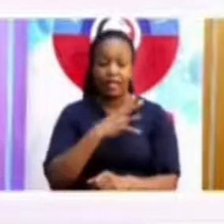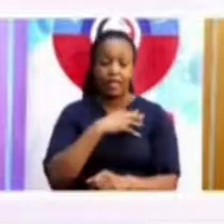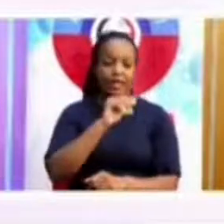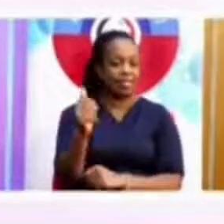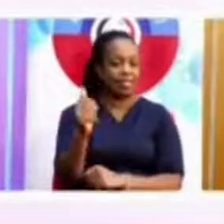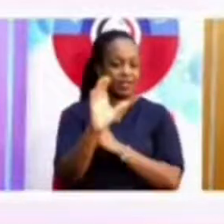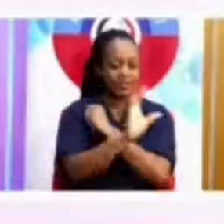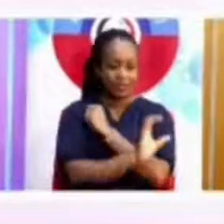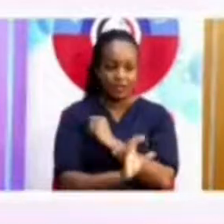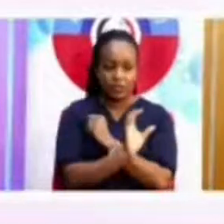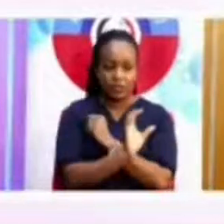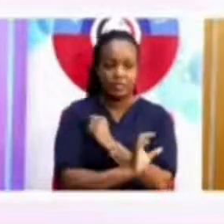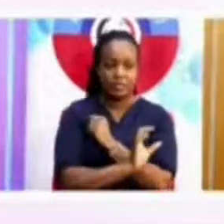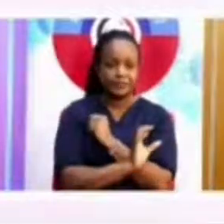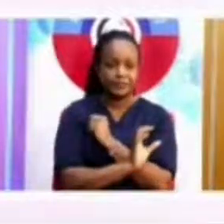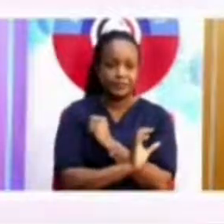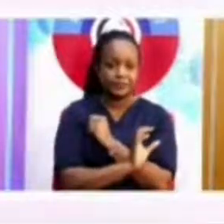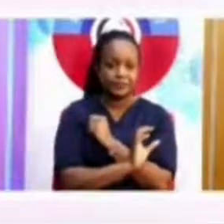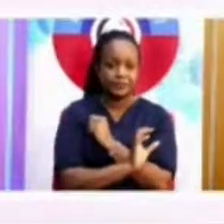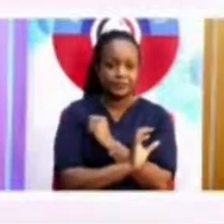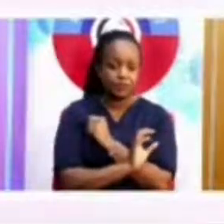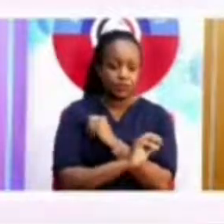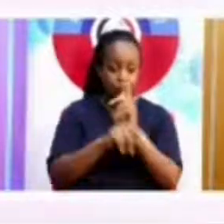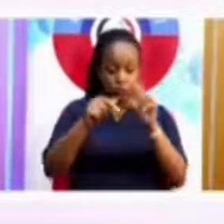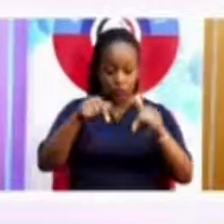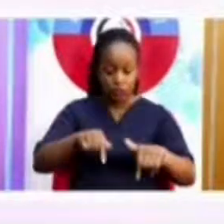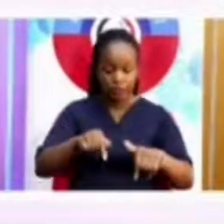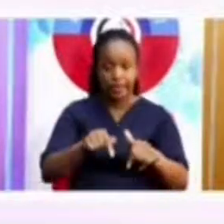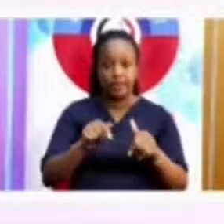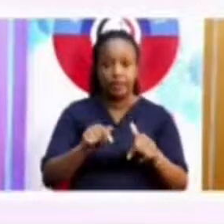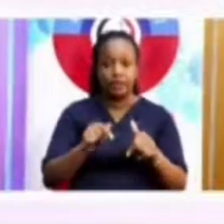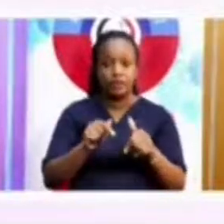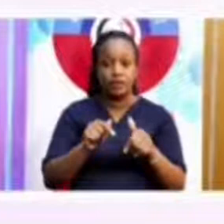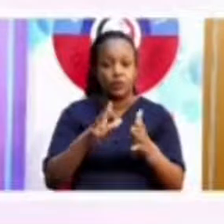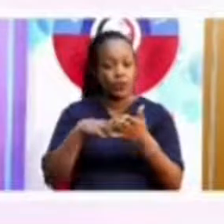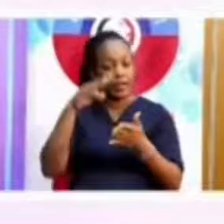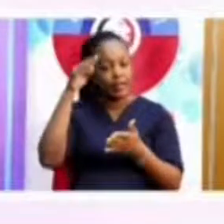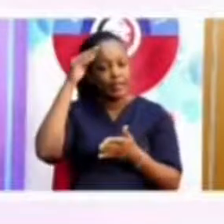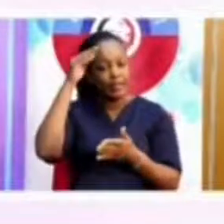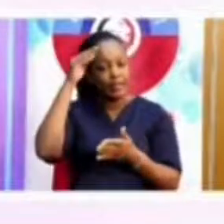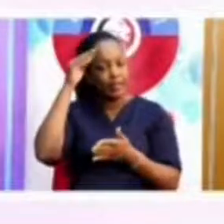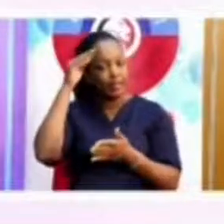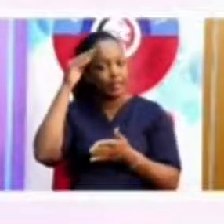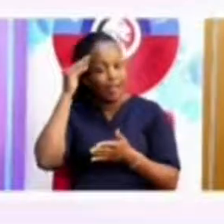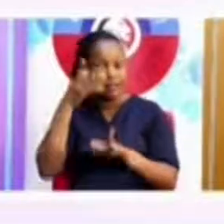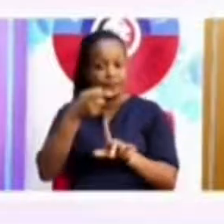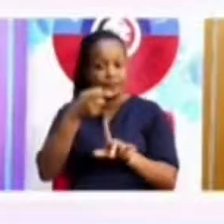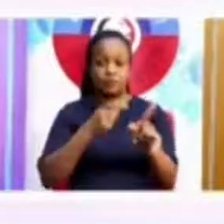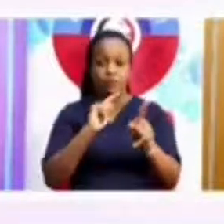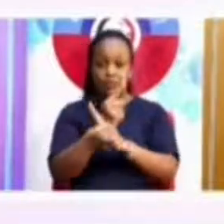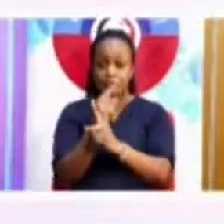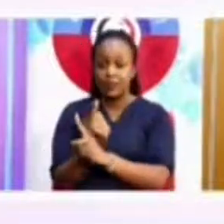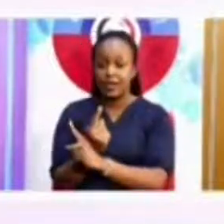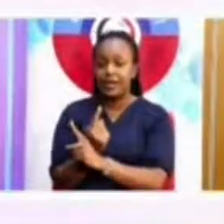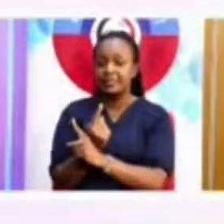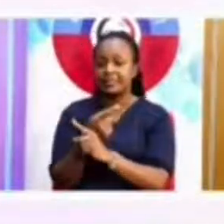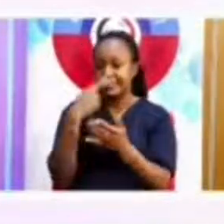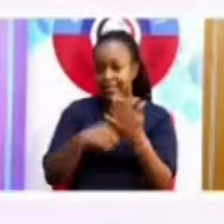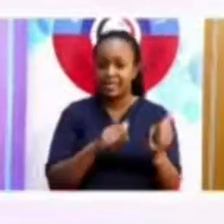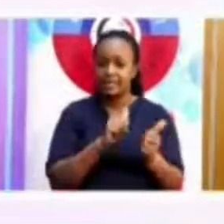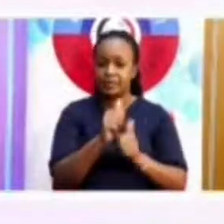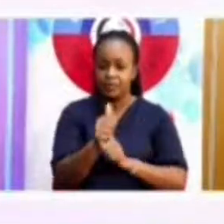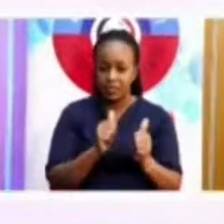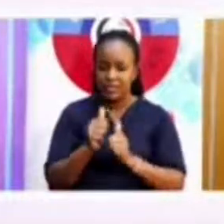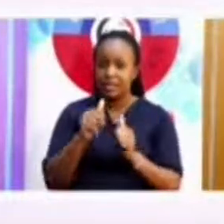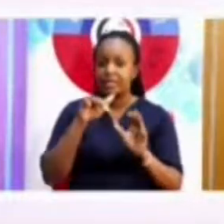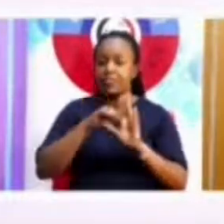other countries. So we're going to hear from various tax administrators across the continent. And then we will have a question and